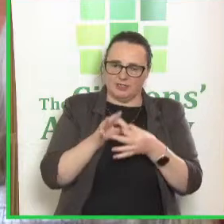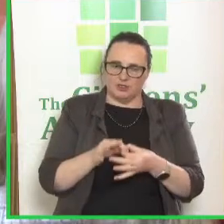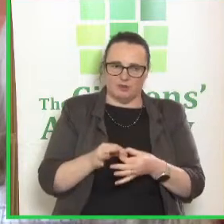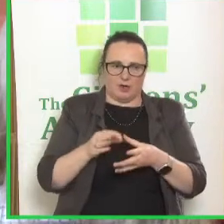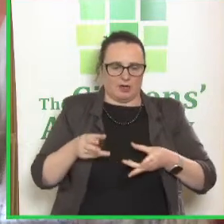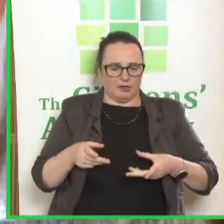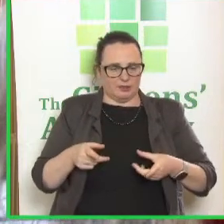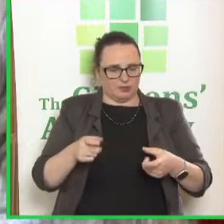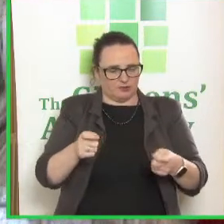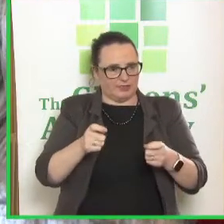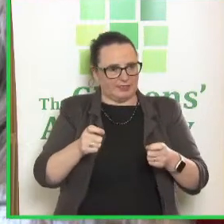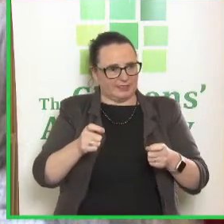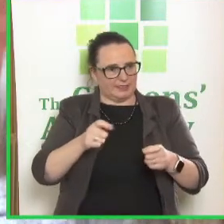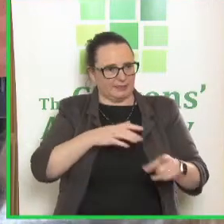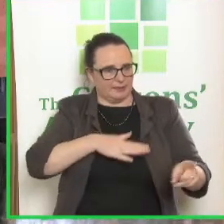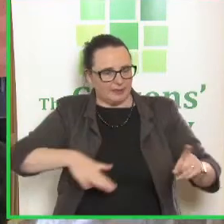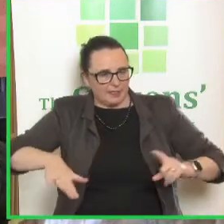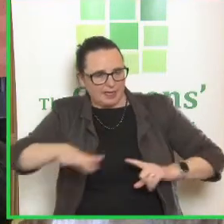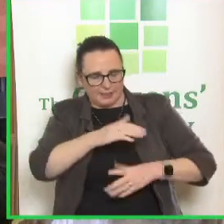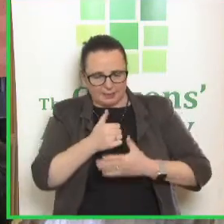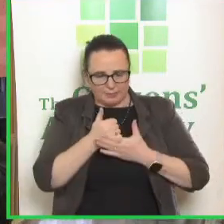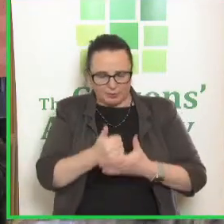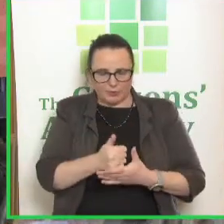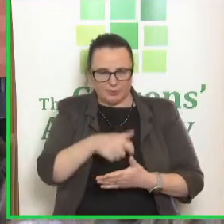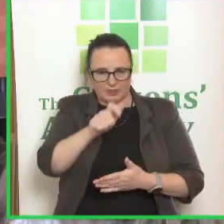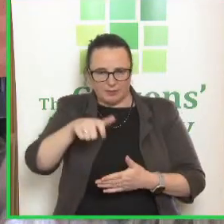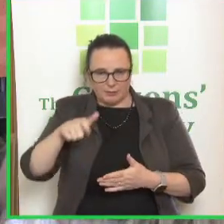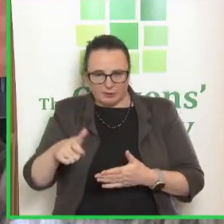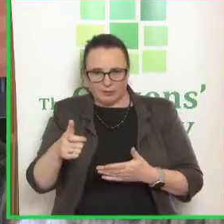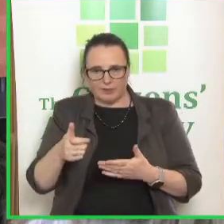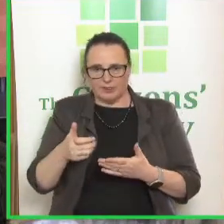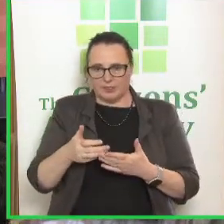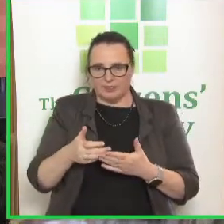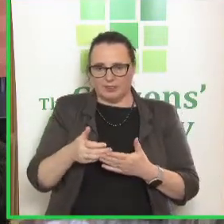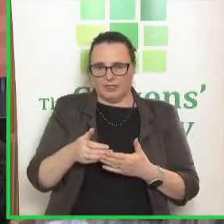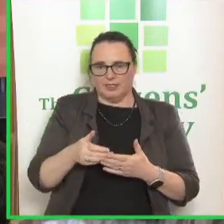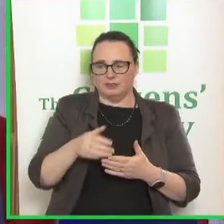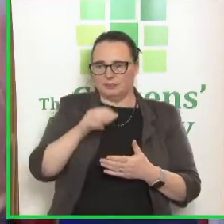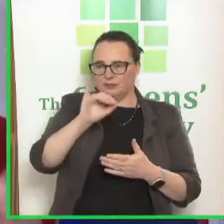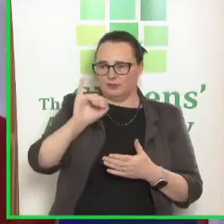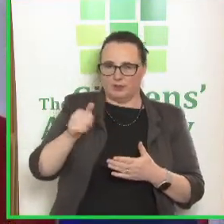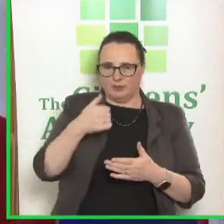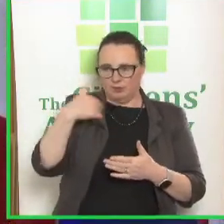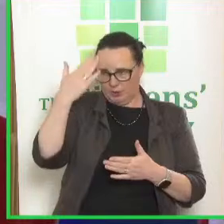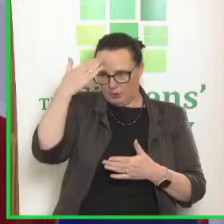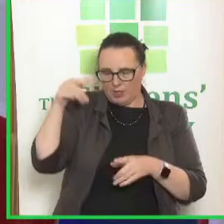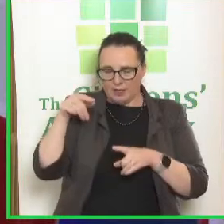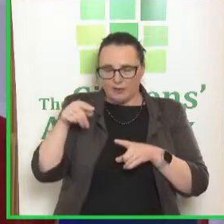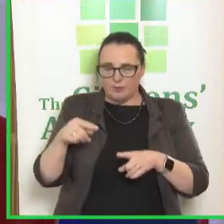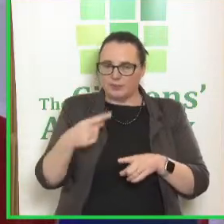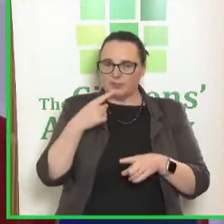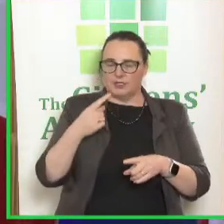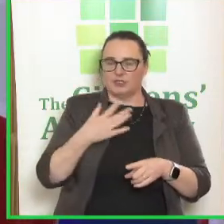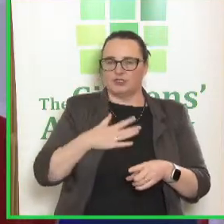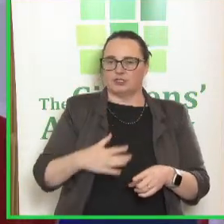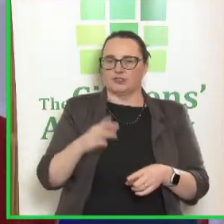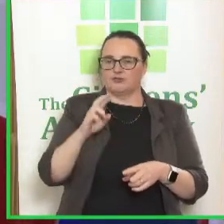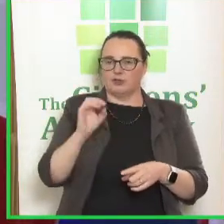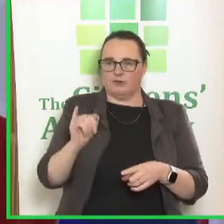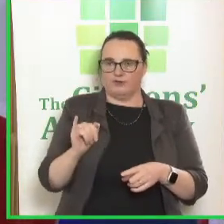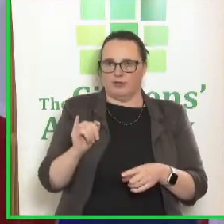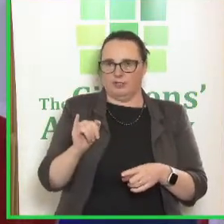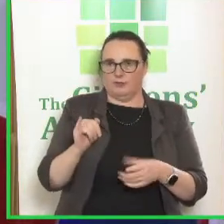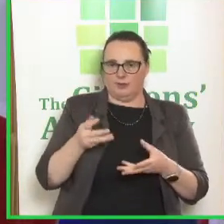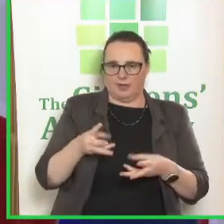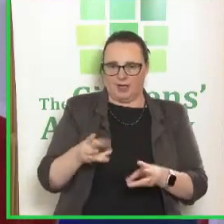in relation to supporting people. Once you get off, and Johanna will be very familiar with this, it's not just about, recovery means how do